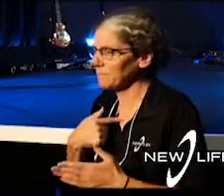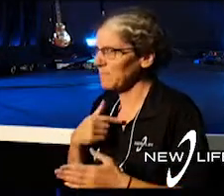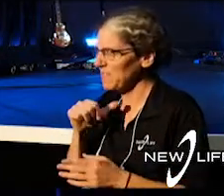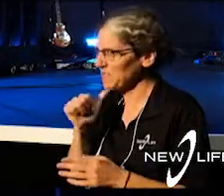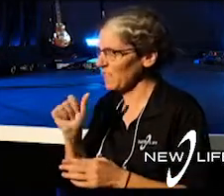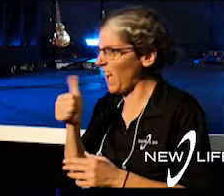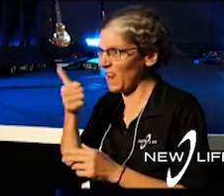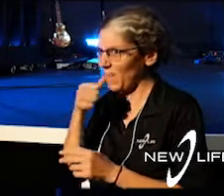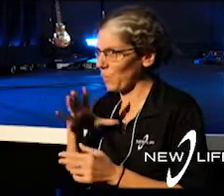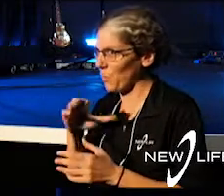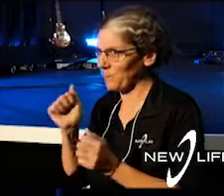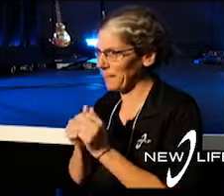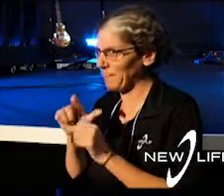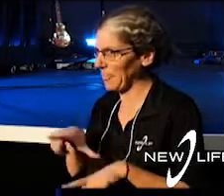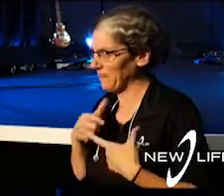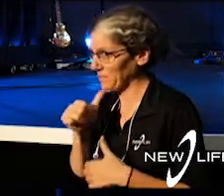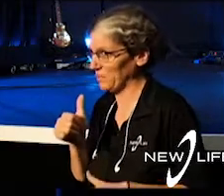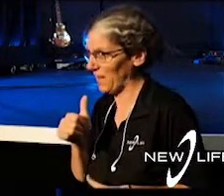You're clapping for her.